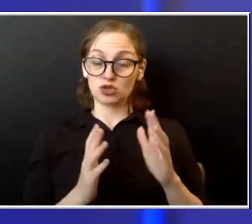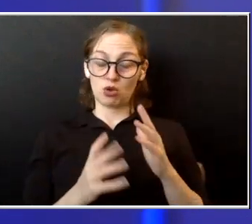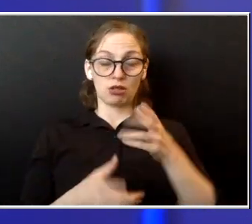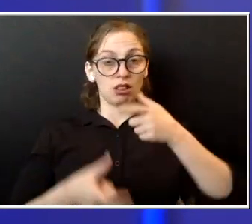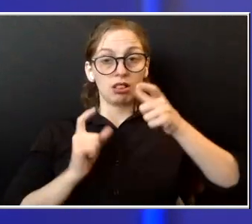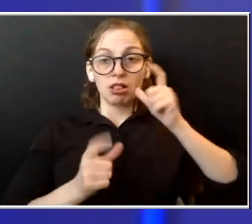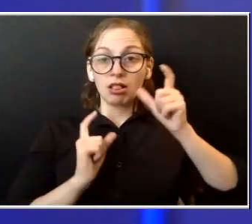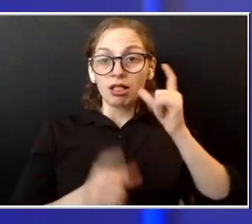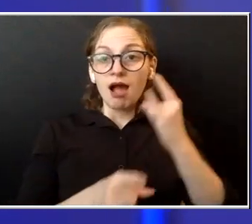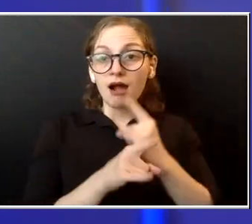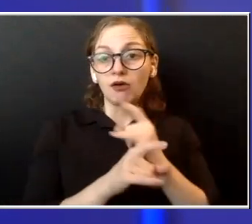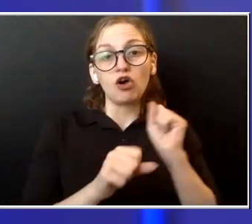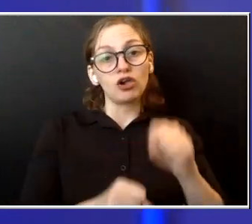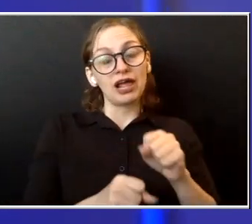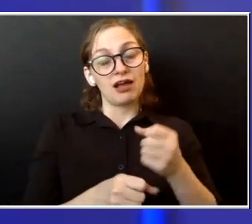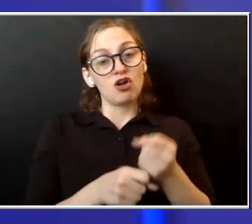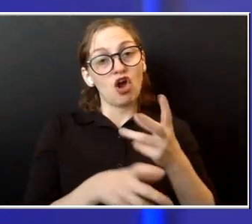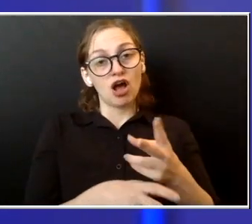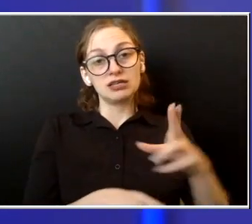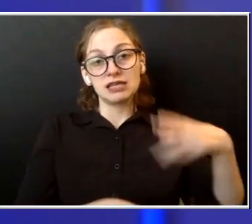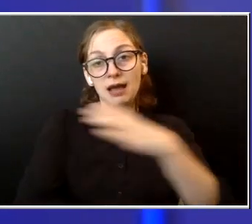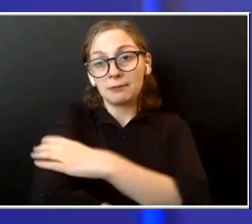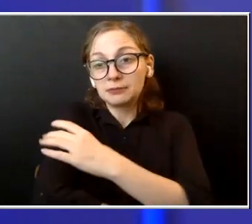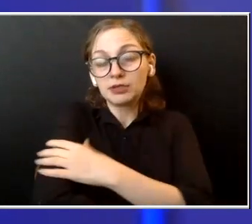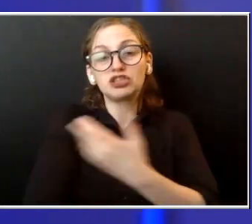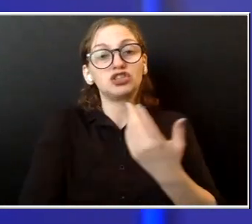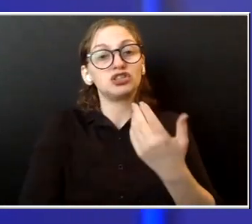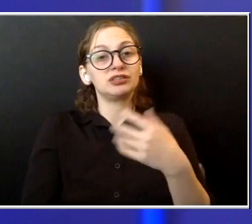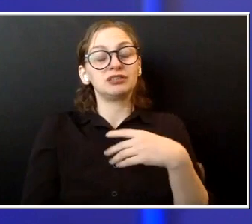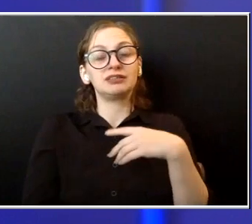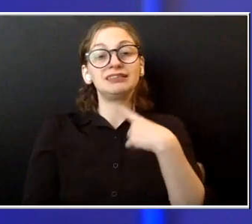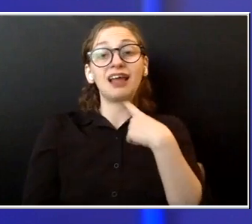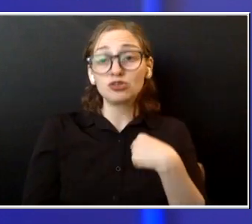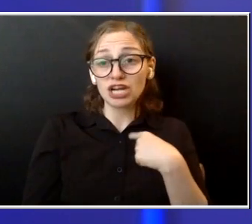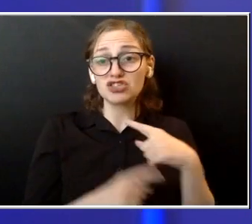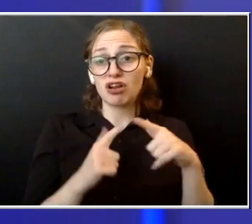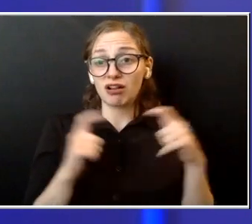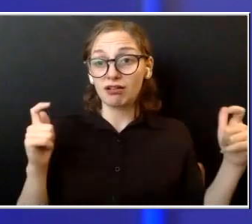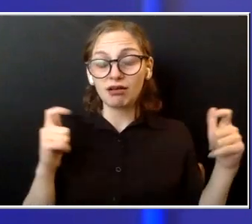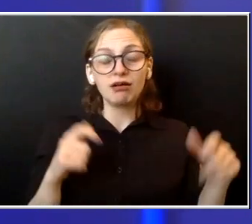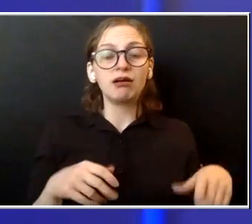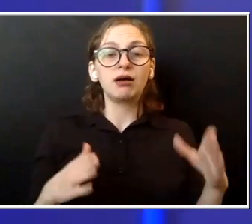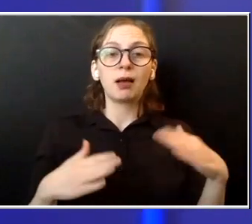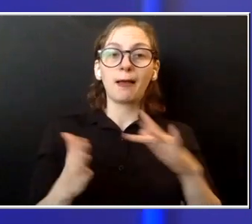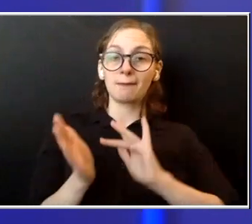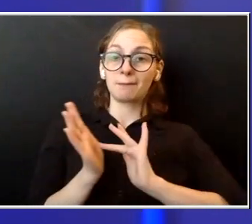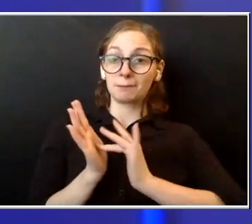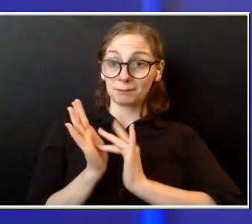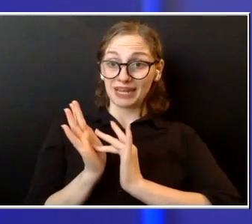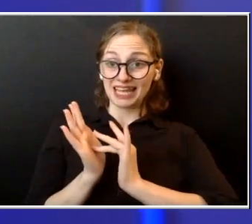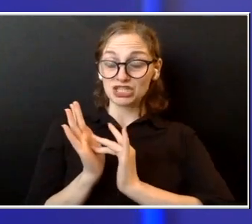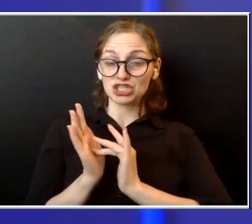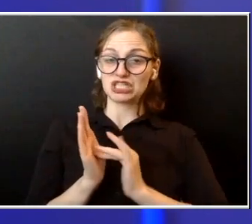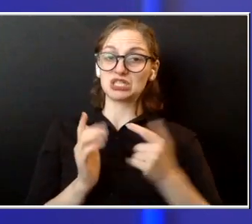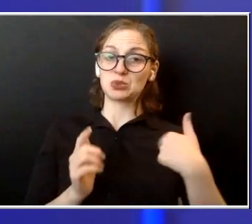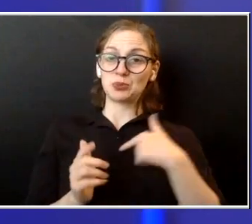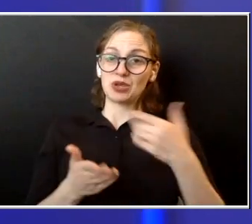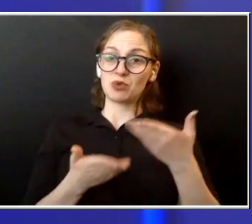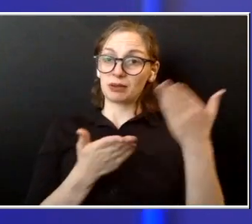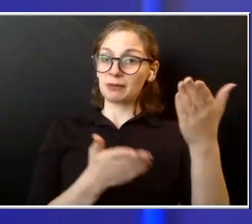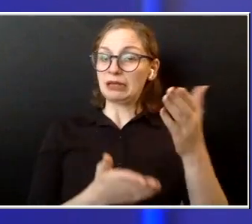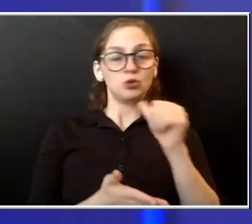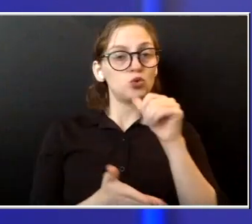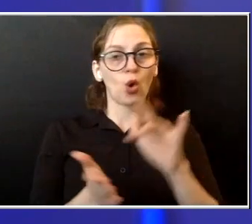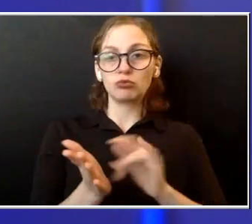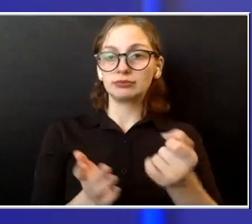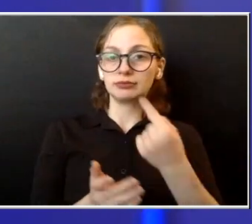issues. Medication-wise, we certainly recommend the NSAIDs, because they can cause havoc to kidneys after transplant,